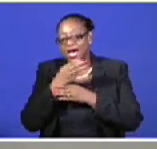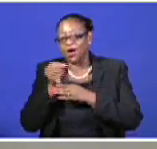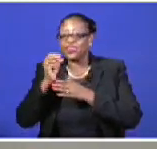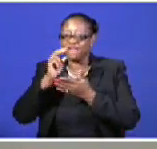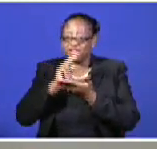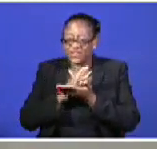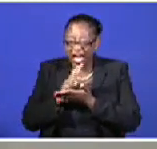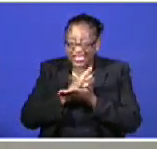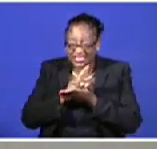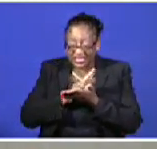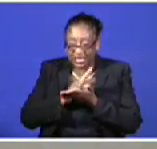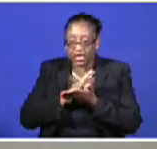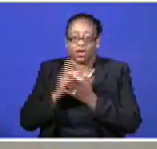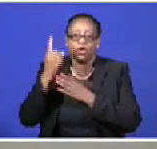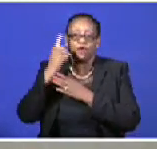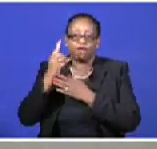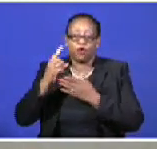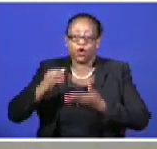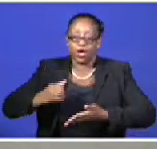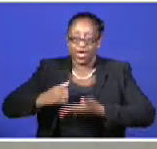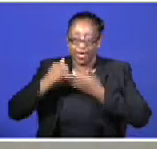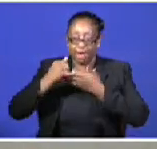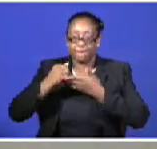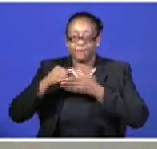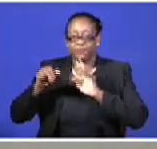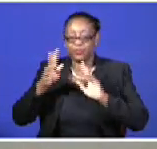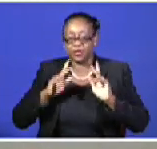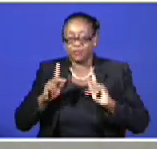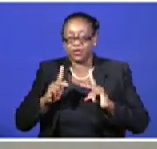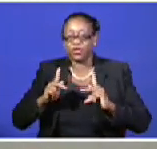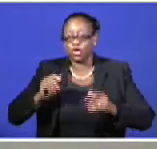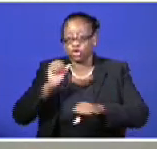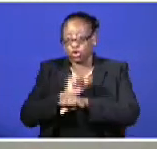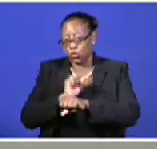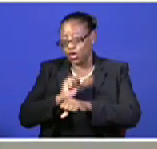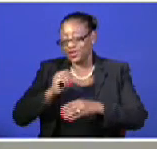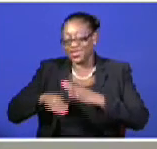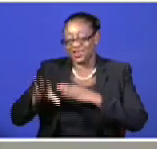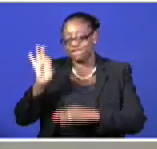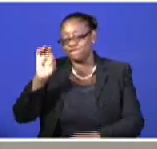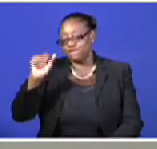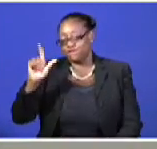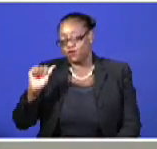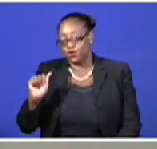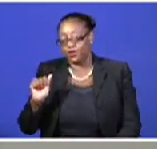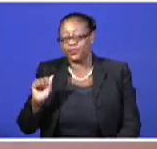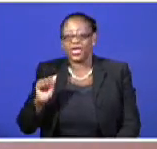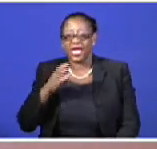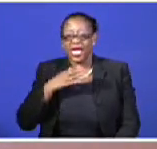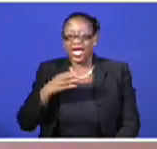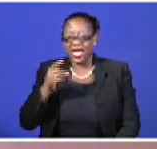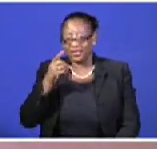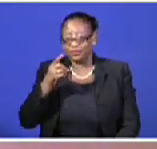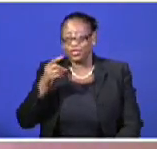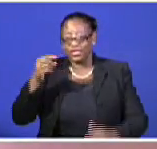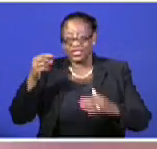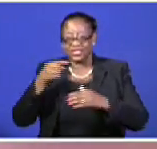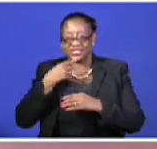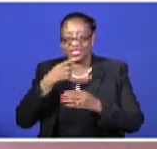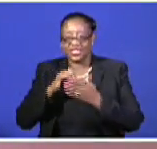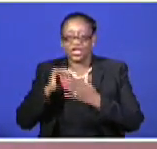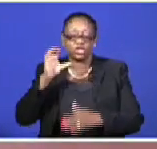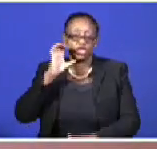of the top 5 COVID-19 vaccine candidates, and one of those medical experts is a Bahamian. Immunologist